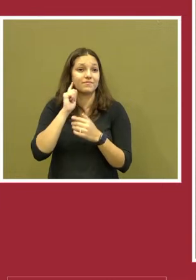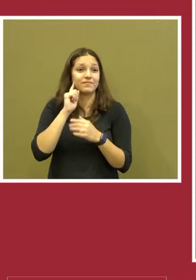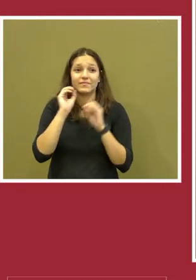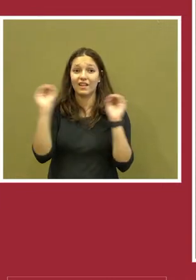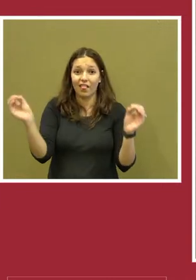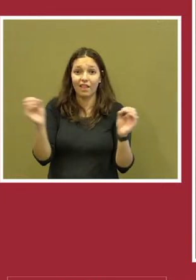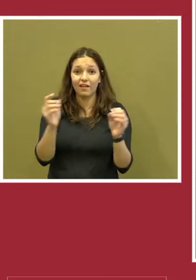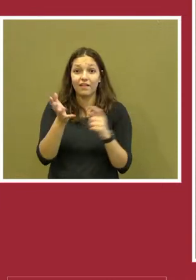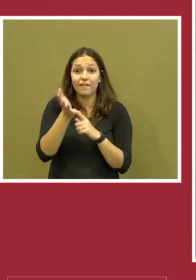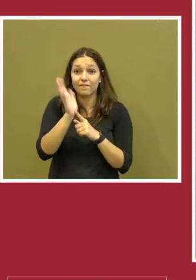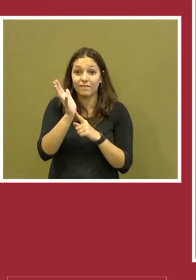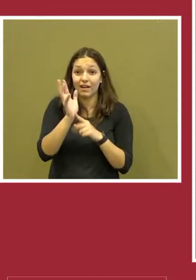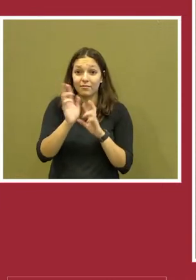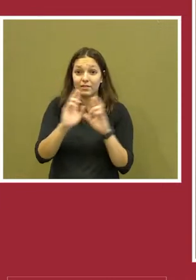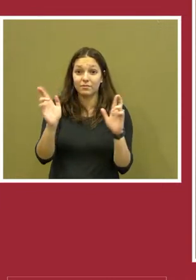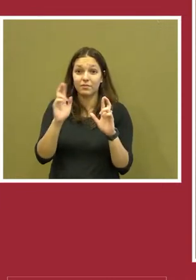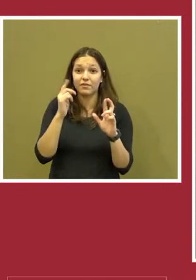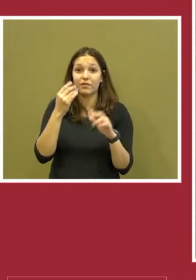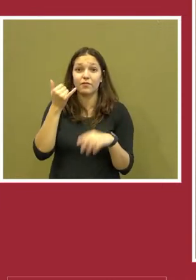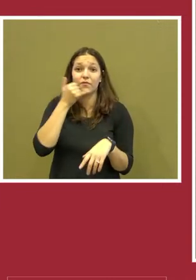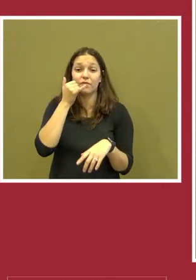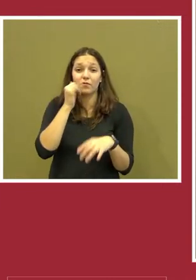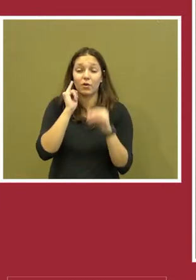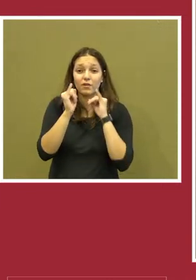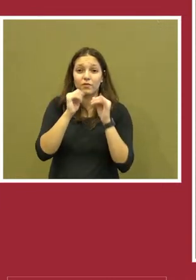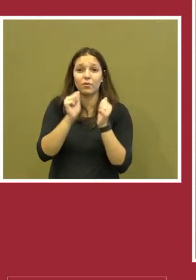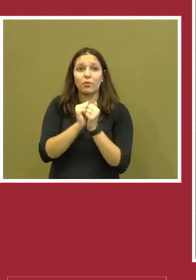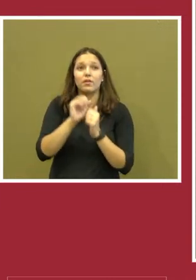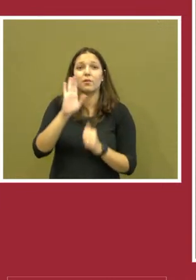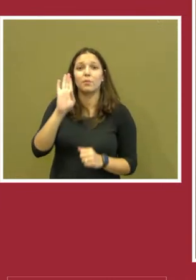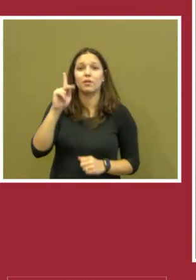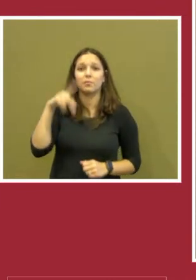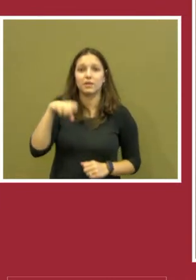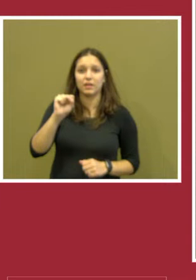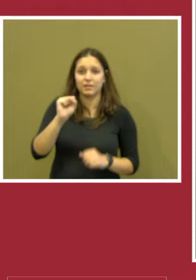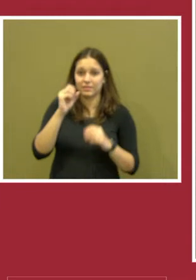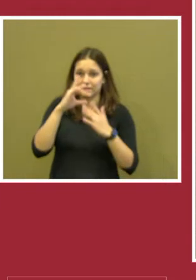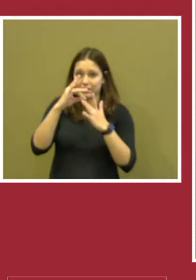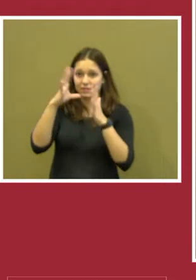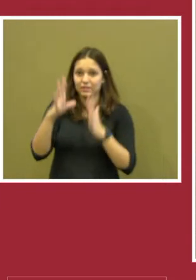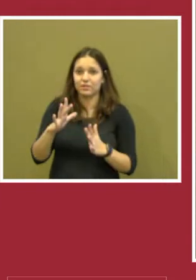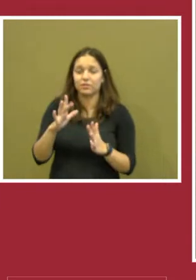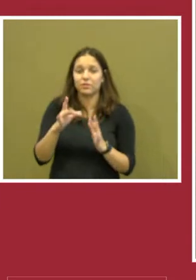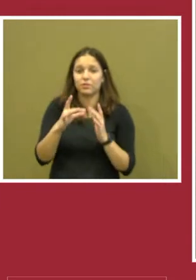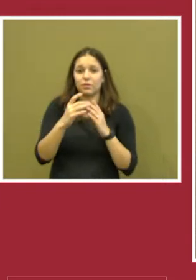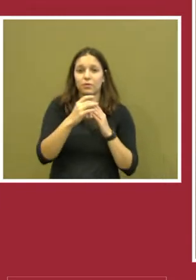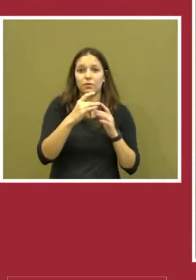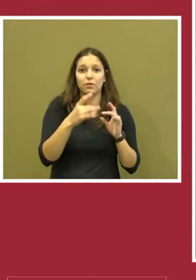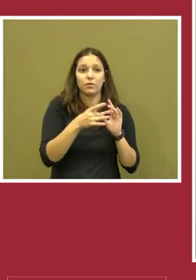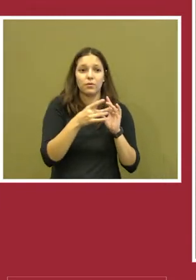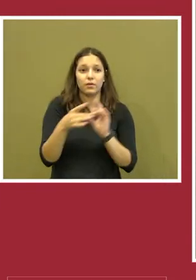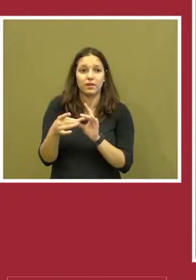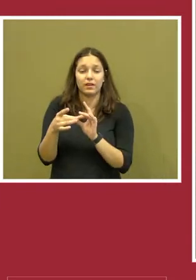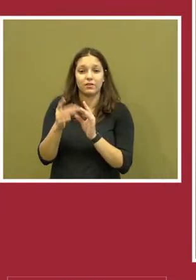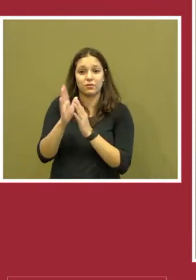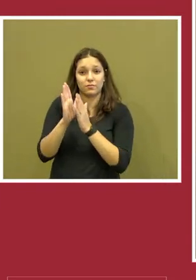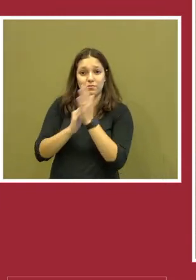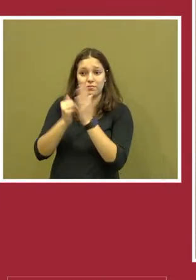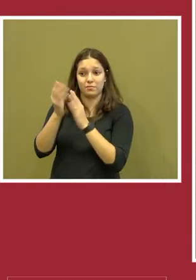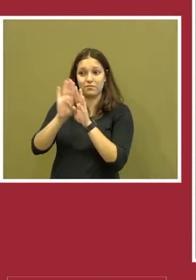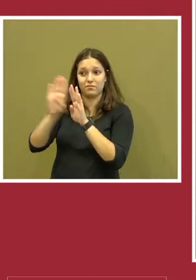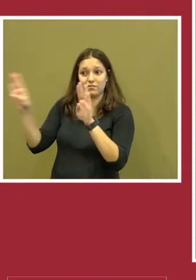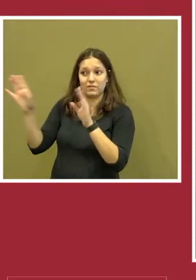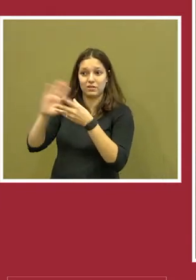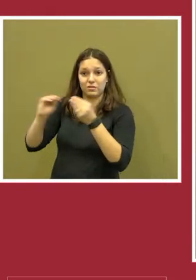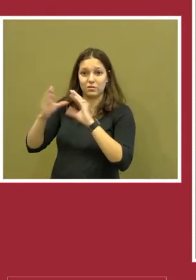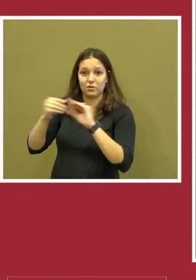given 5 minutes to prepare for a phone interview with a BLPS leader, central to a story I was doing on the Miller murals. 5 minutes